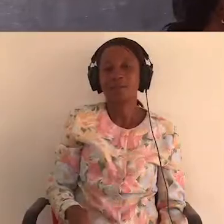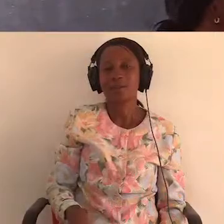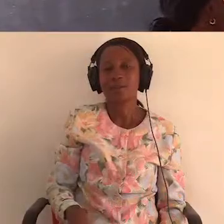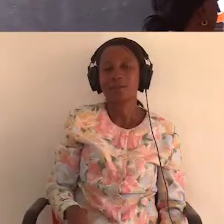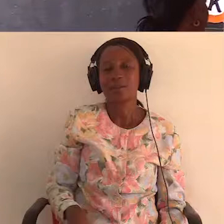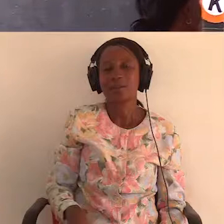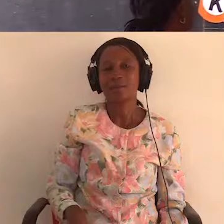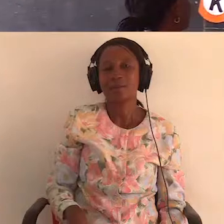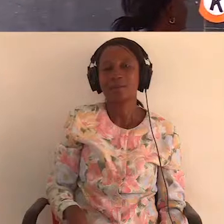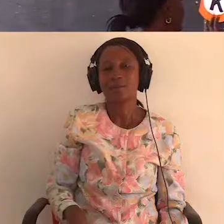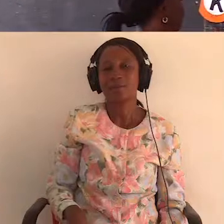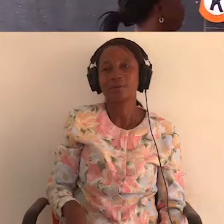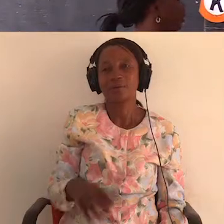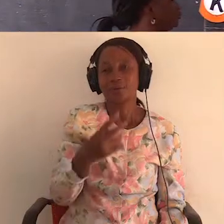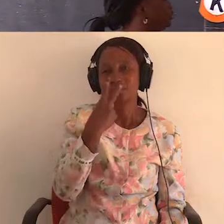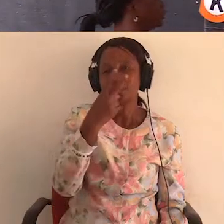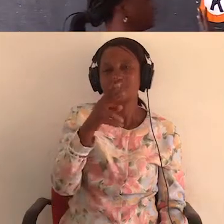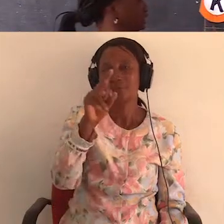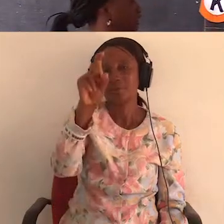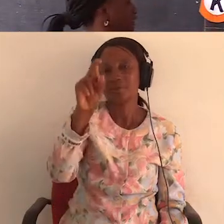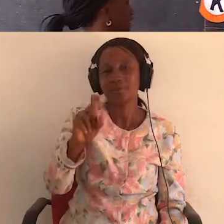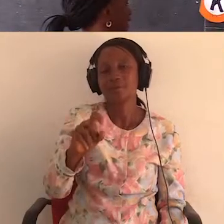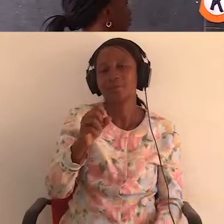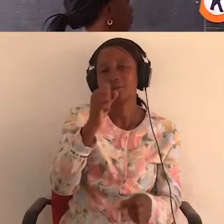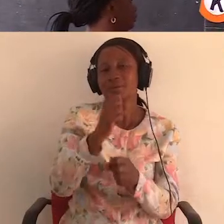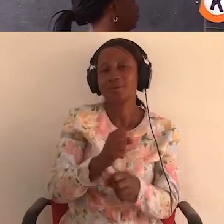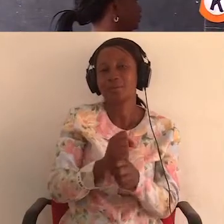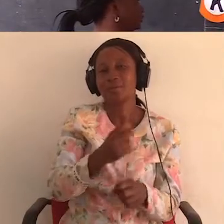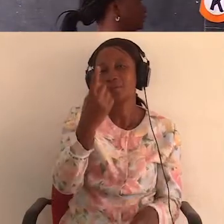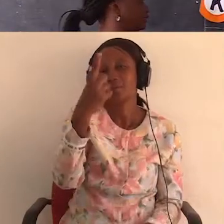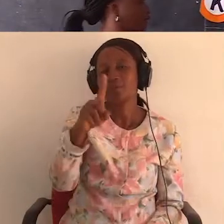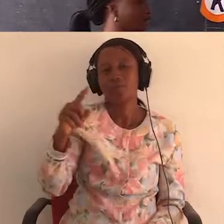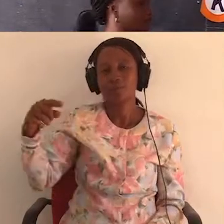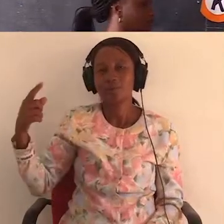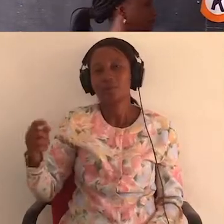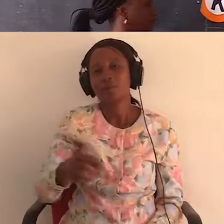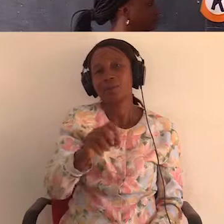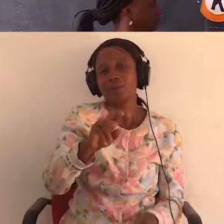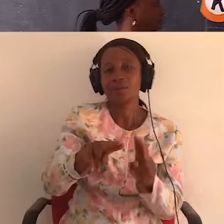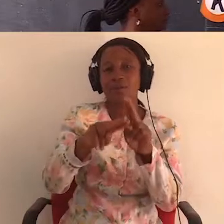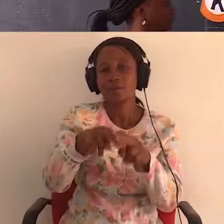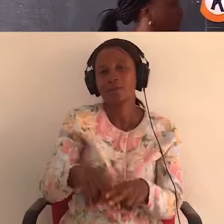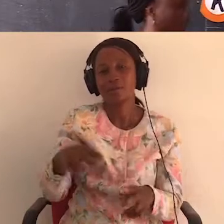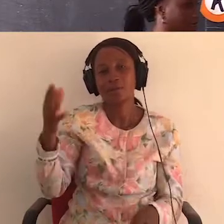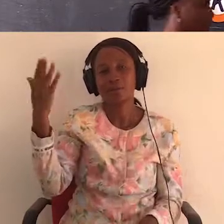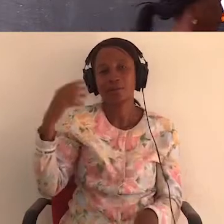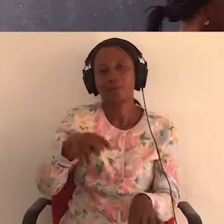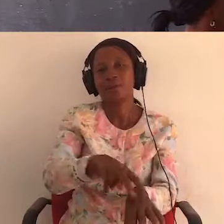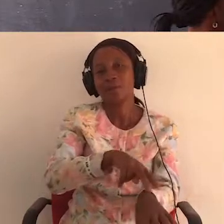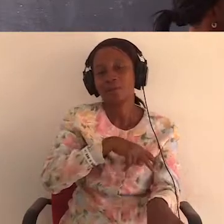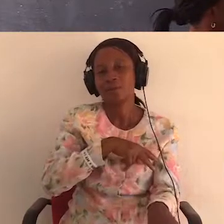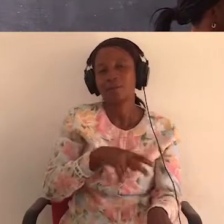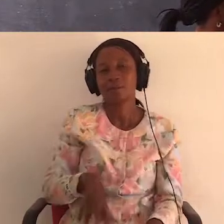And then we look at the words that we have formed using the initial sounds. Sat,